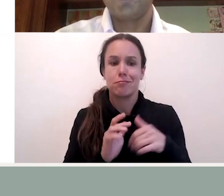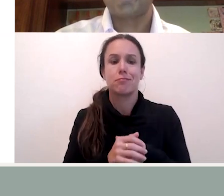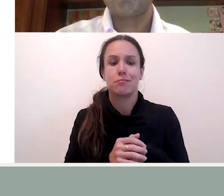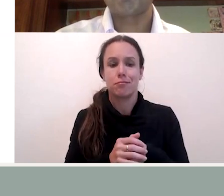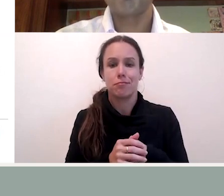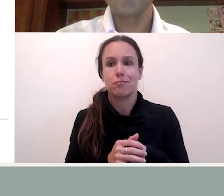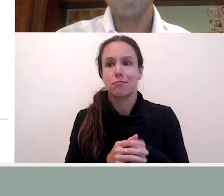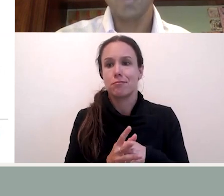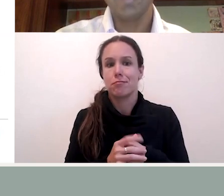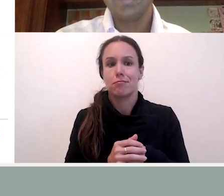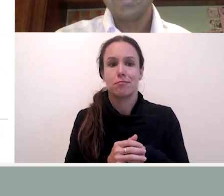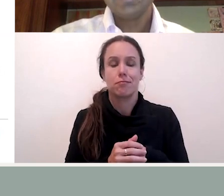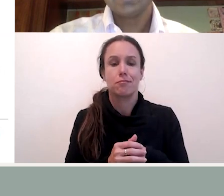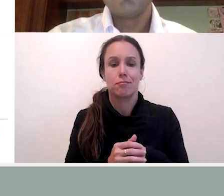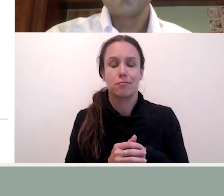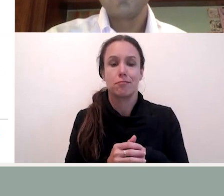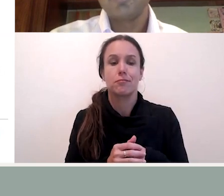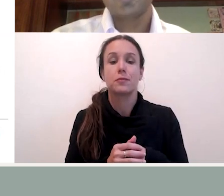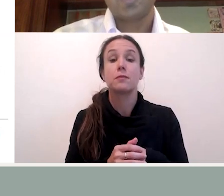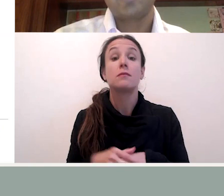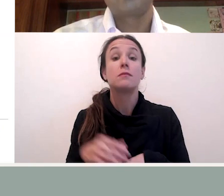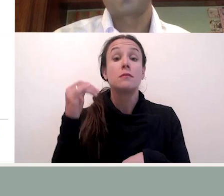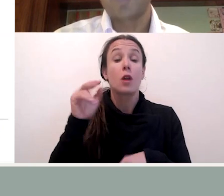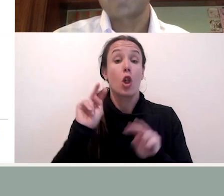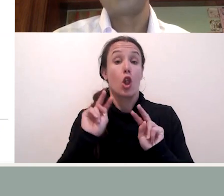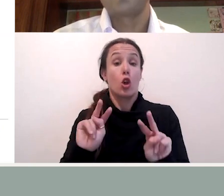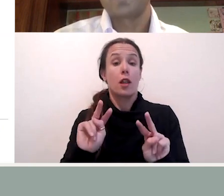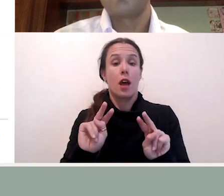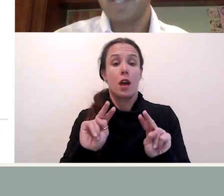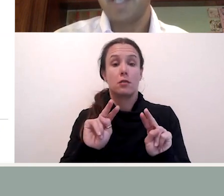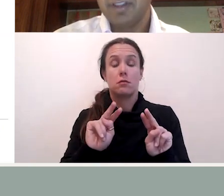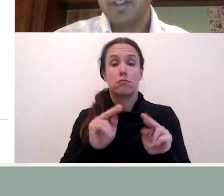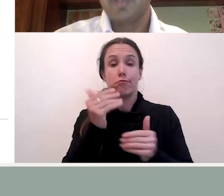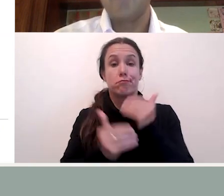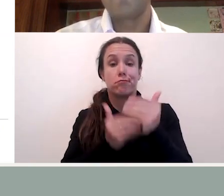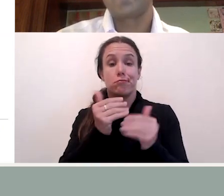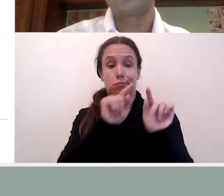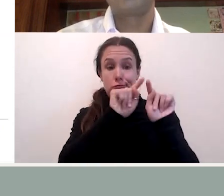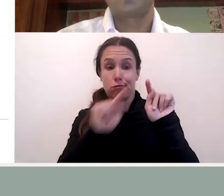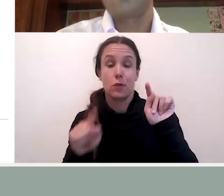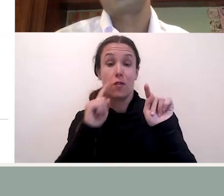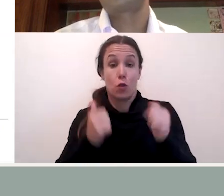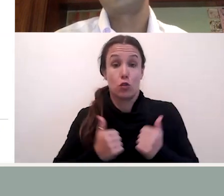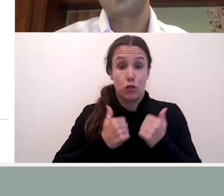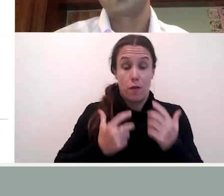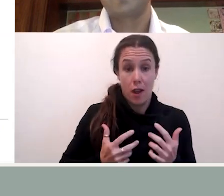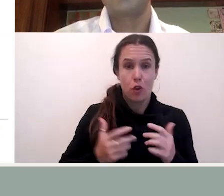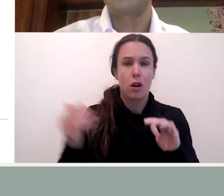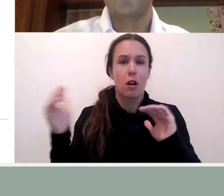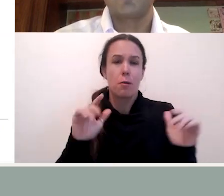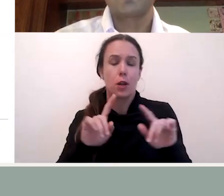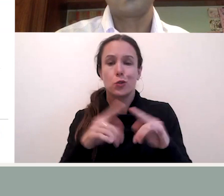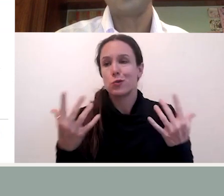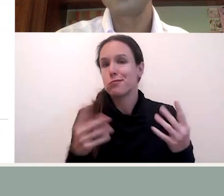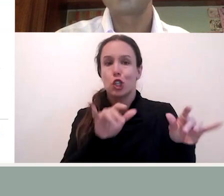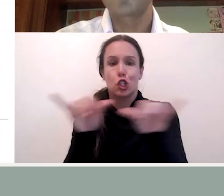Abraxane. And if you look at the progression-free survival, compared to whatever our current standard of